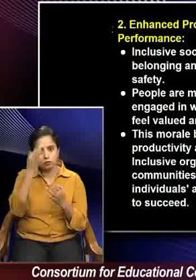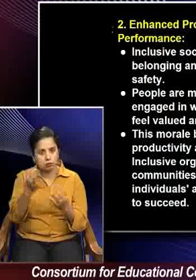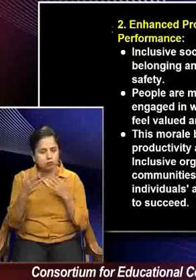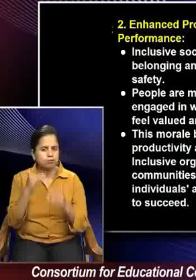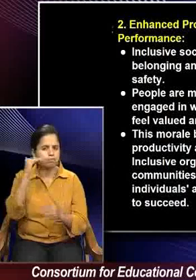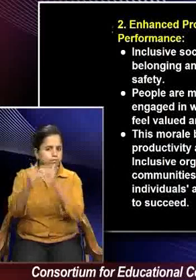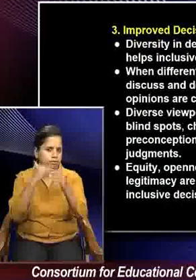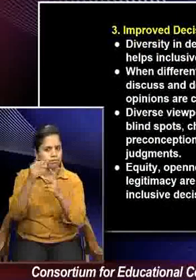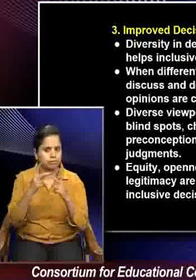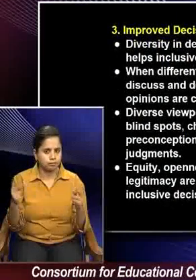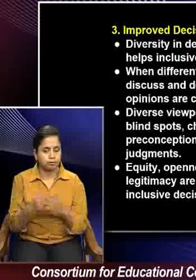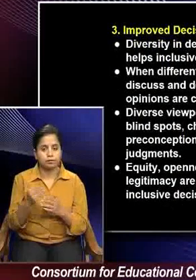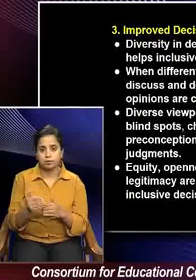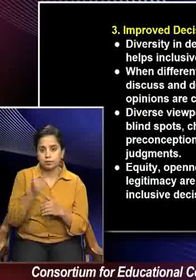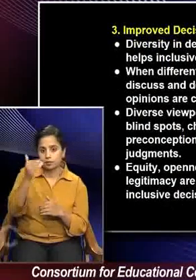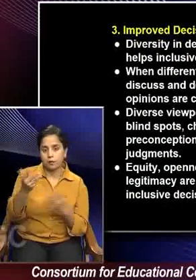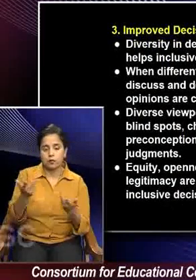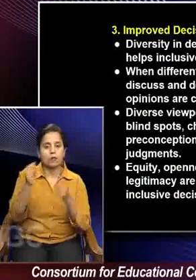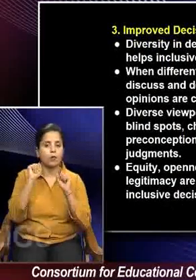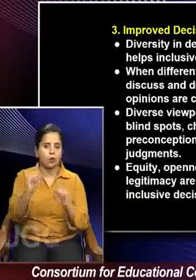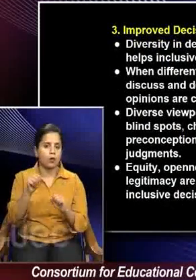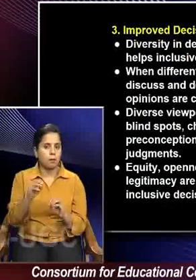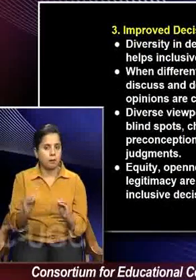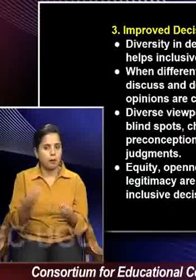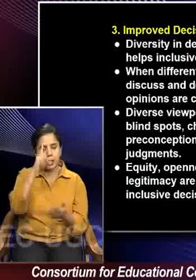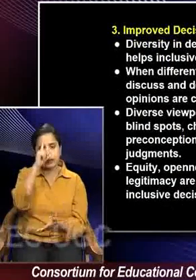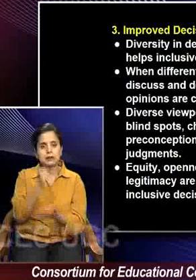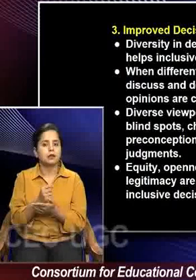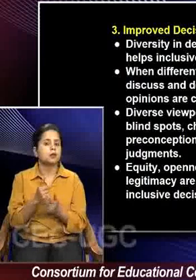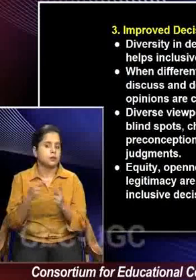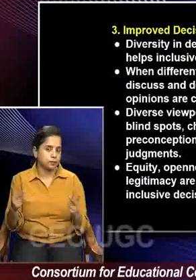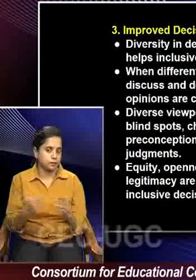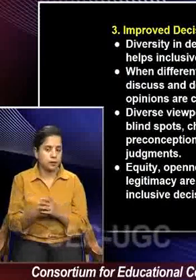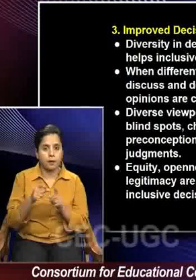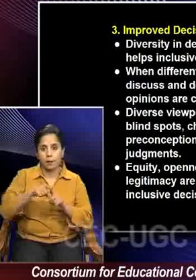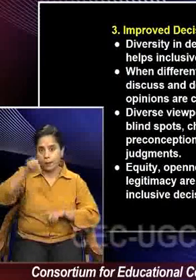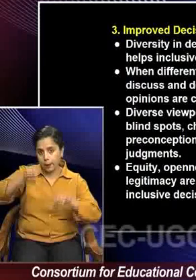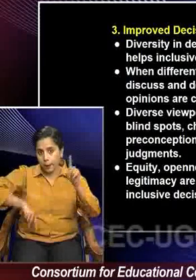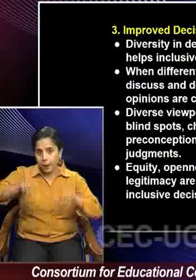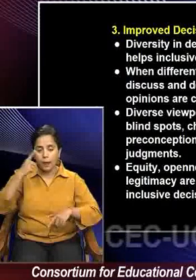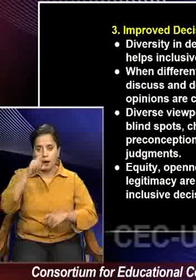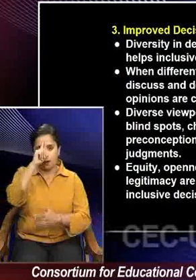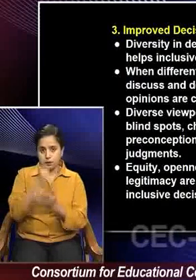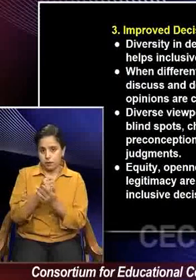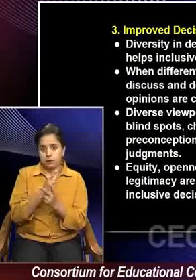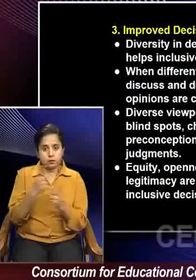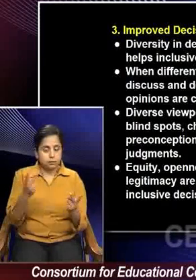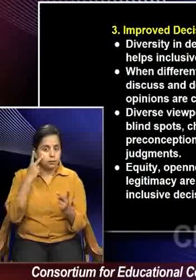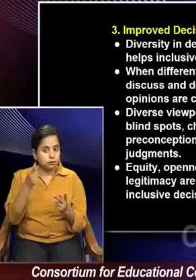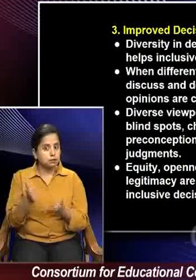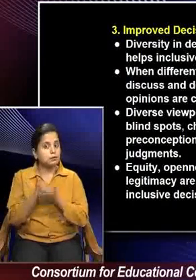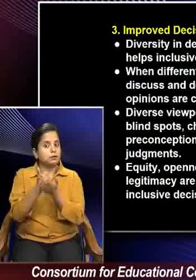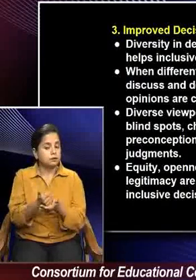succeed. Next is your improved decision making. Diversity in decision making helps